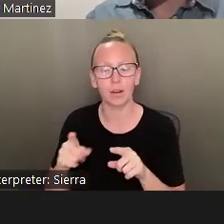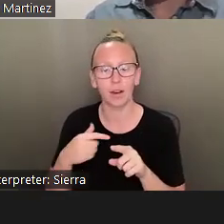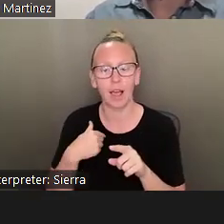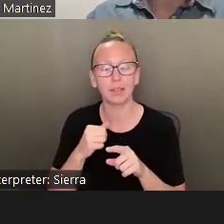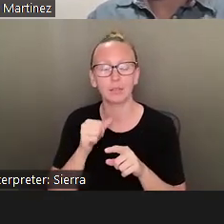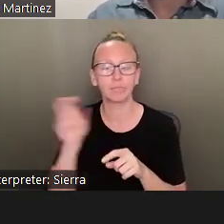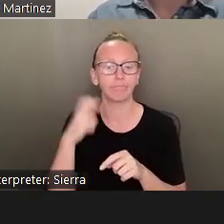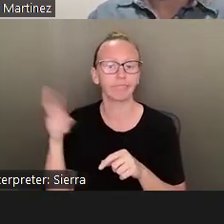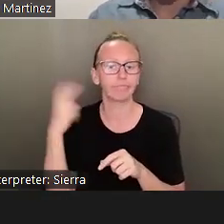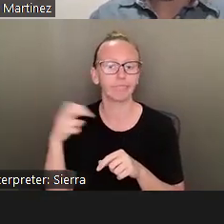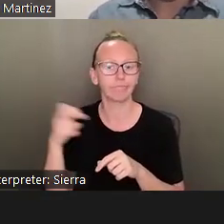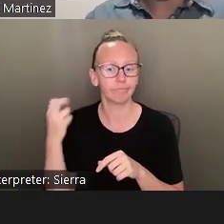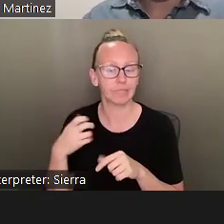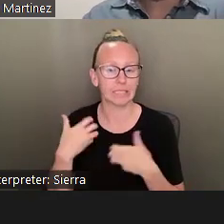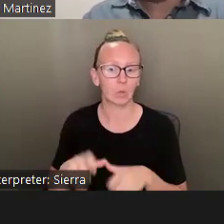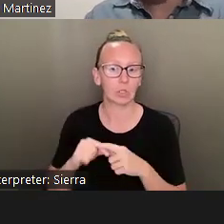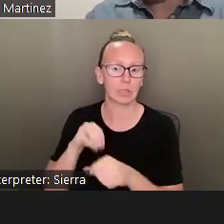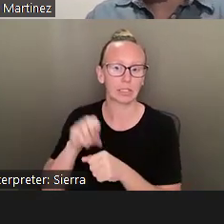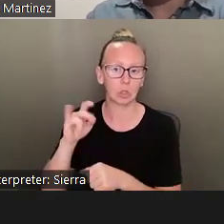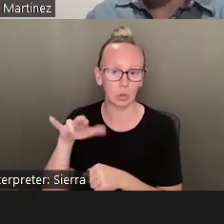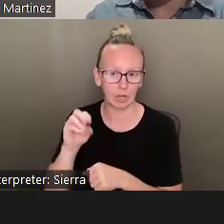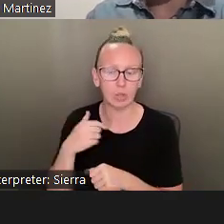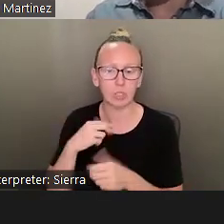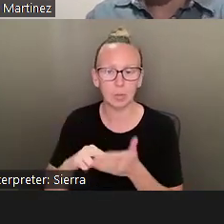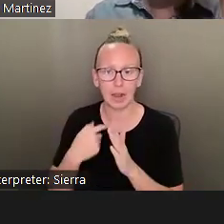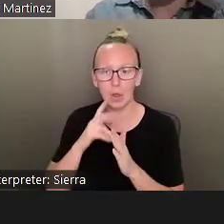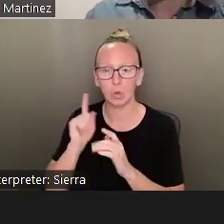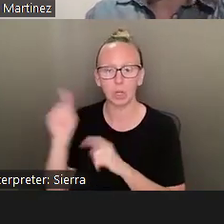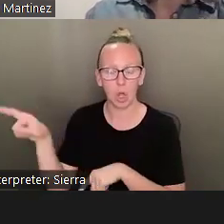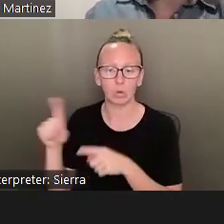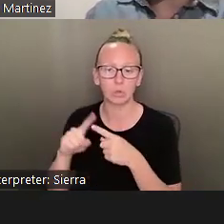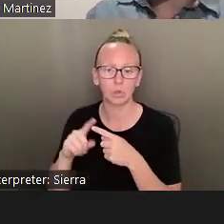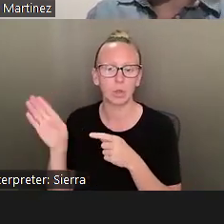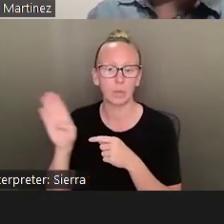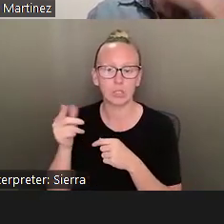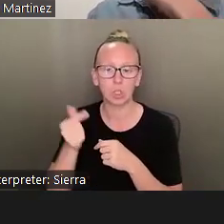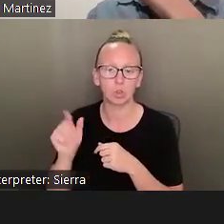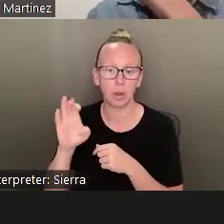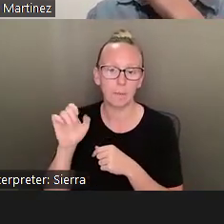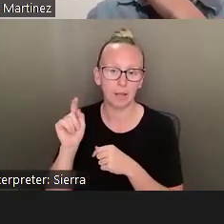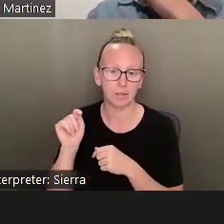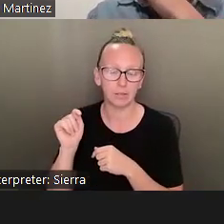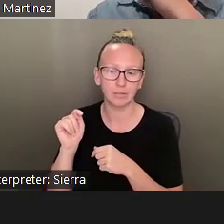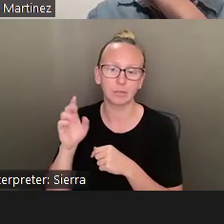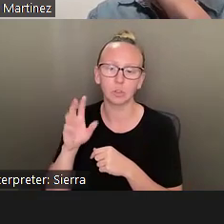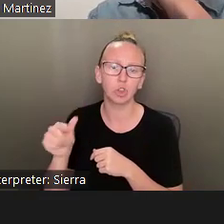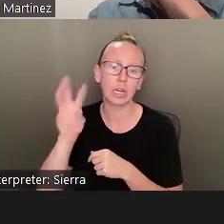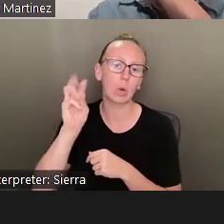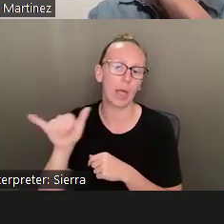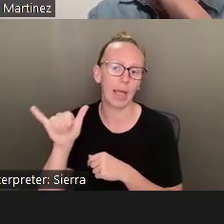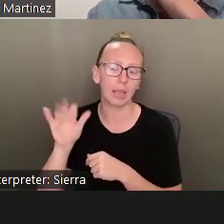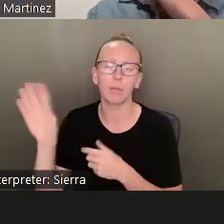studio, which meant taking long bike rides along the Boise Greenway, along the Boise River.